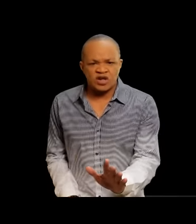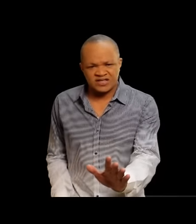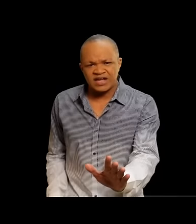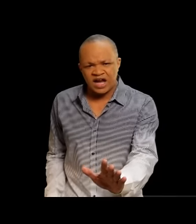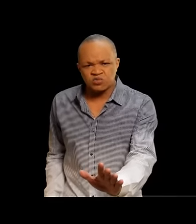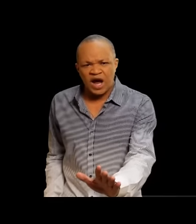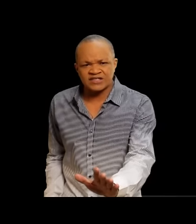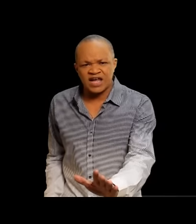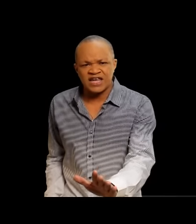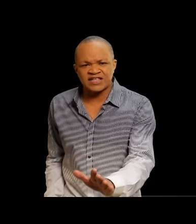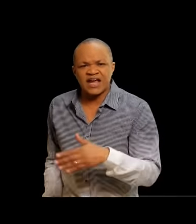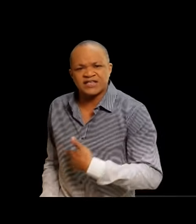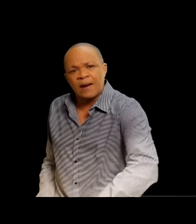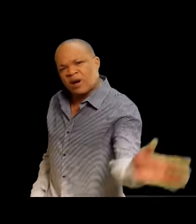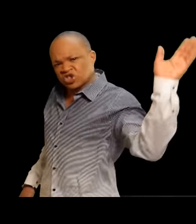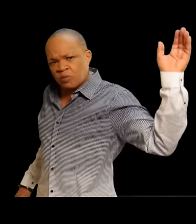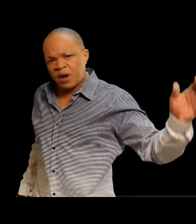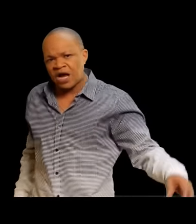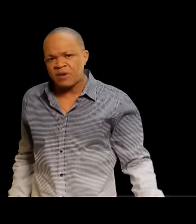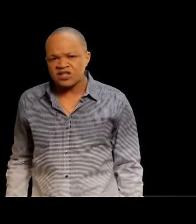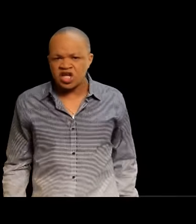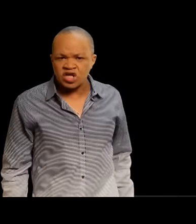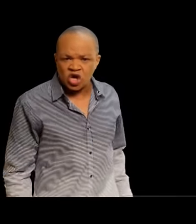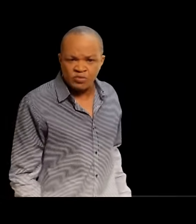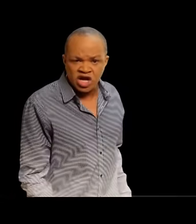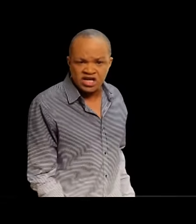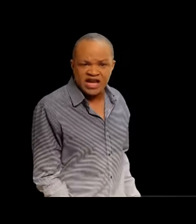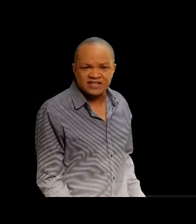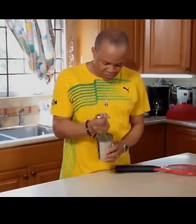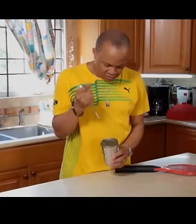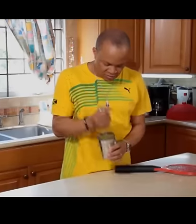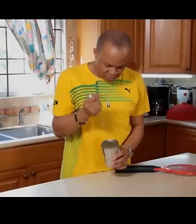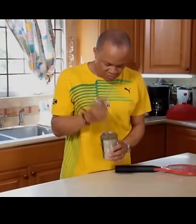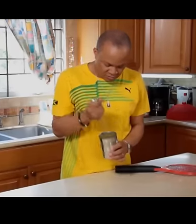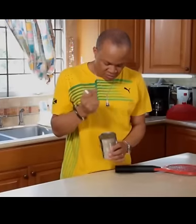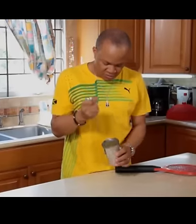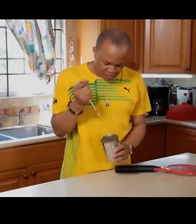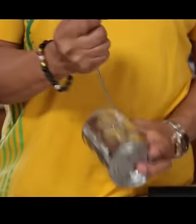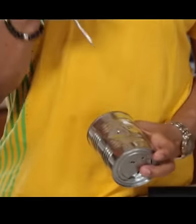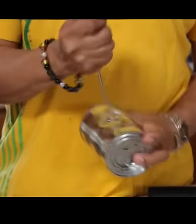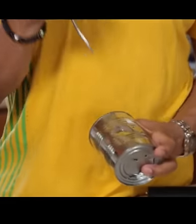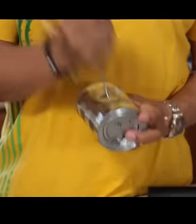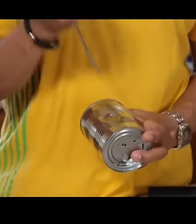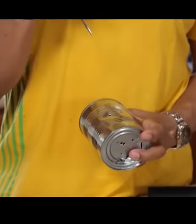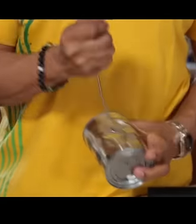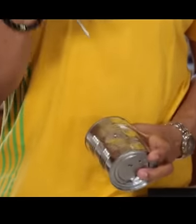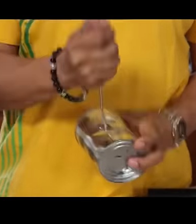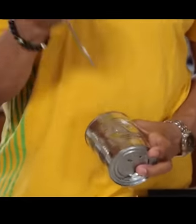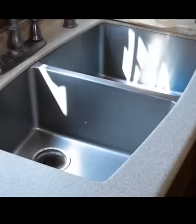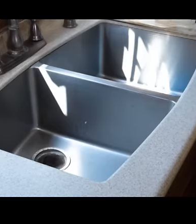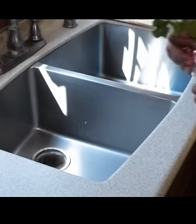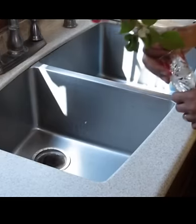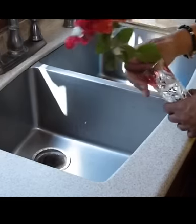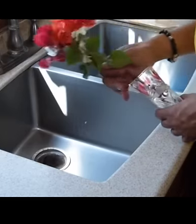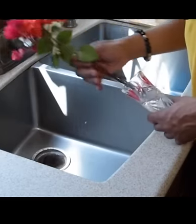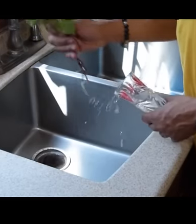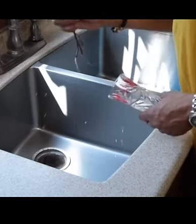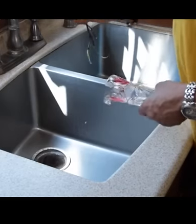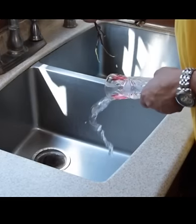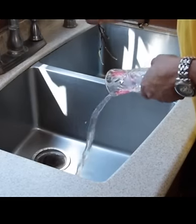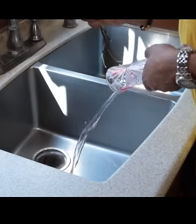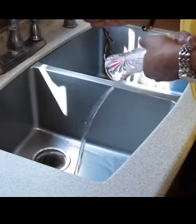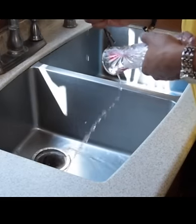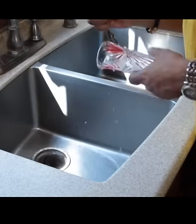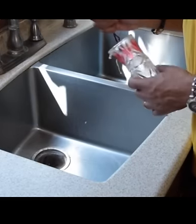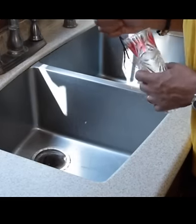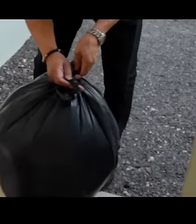make sure send us stagnant water in sight and mash up all my state of breed in sight. world in the thing them where you dash by and change the